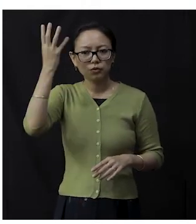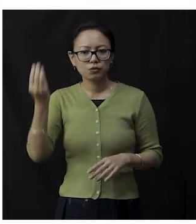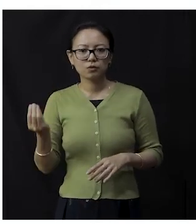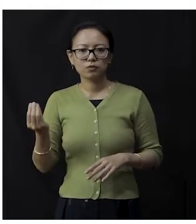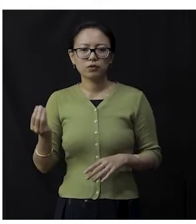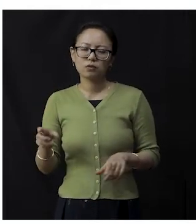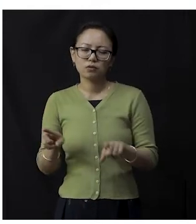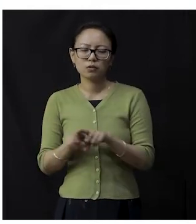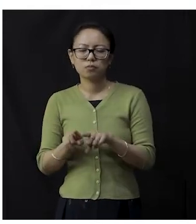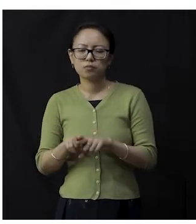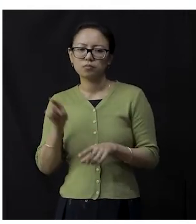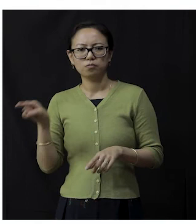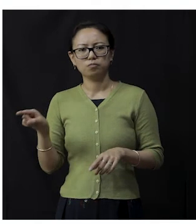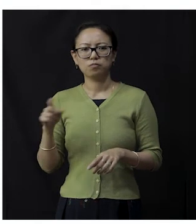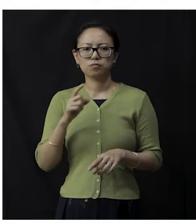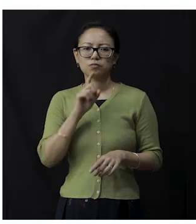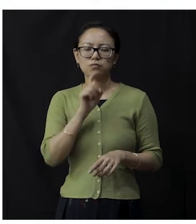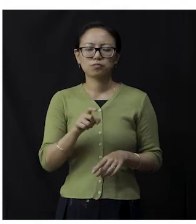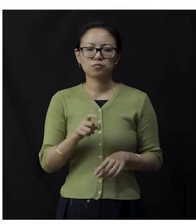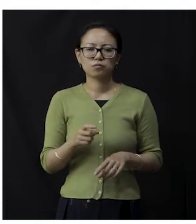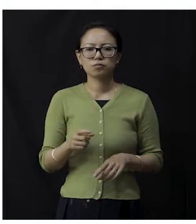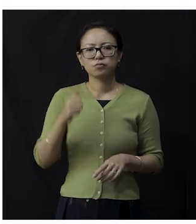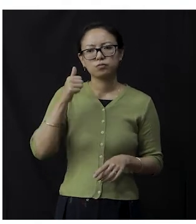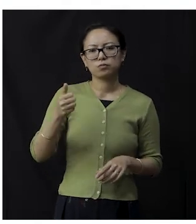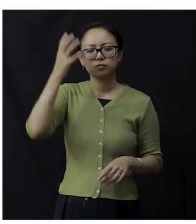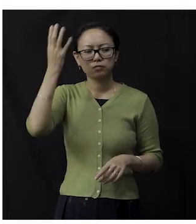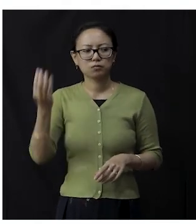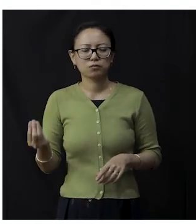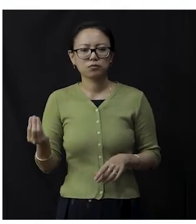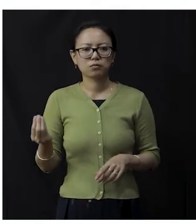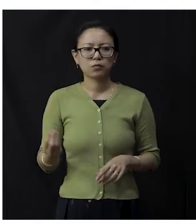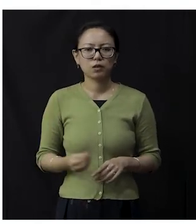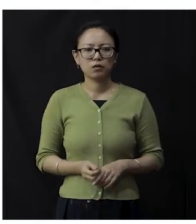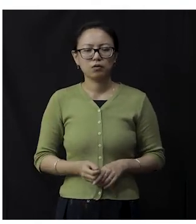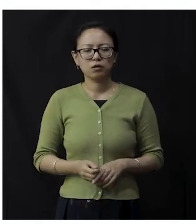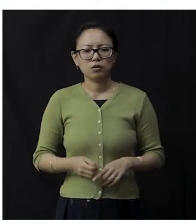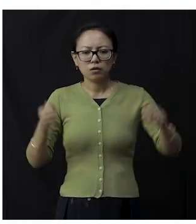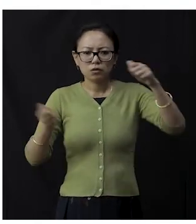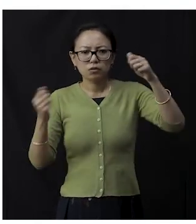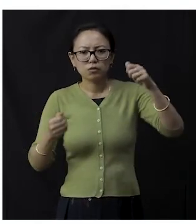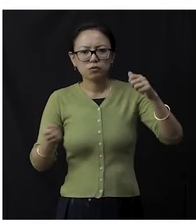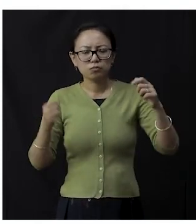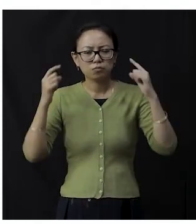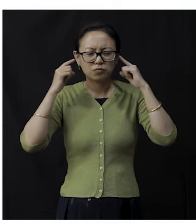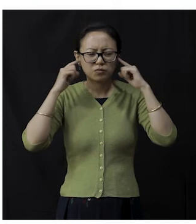kind of thanks. There was no bing bang noise, nothing. And so,